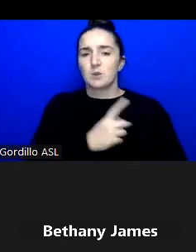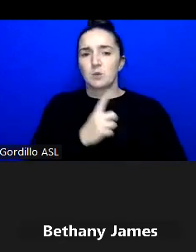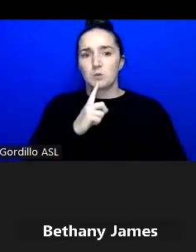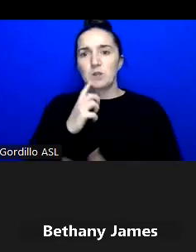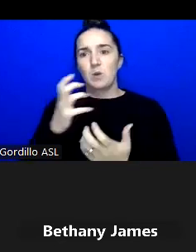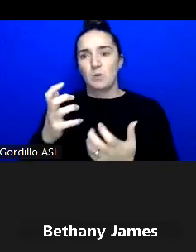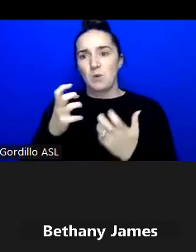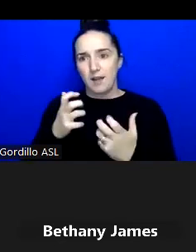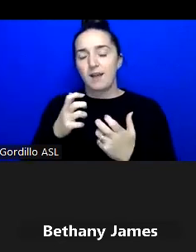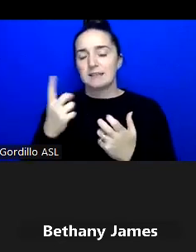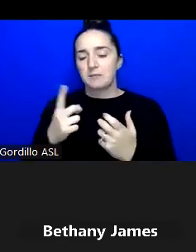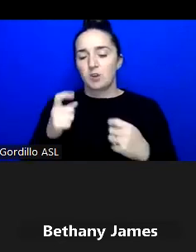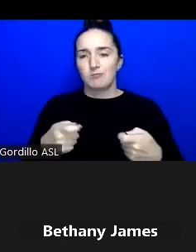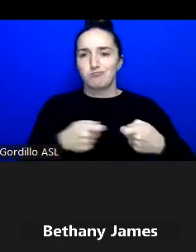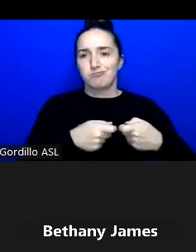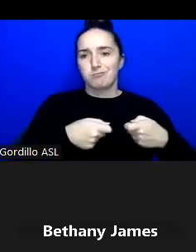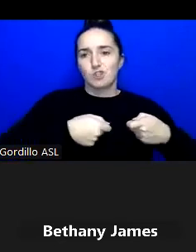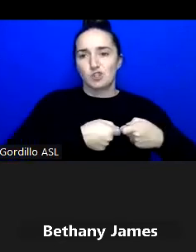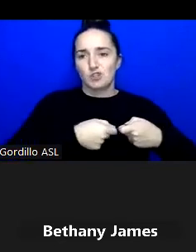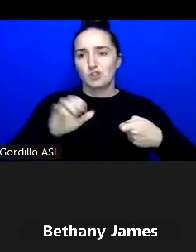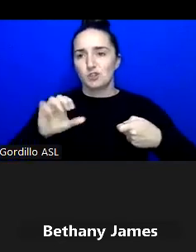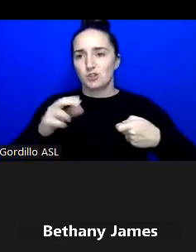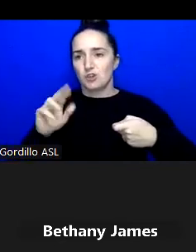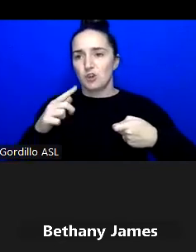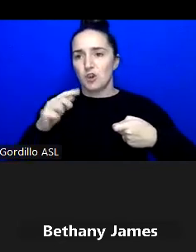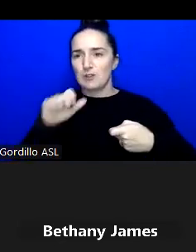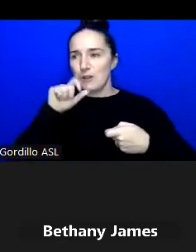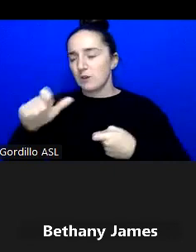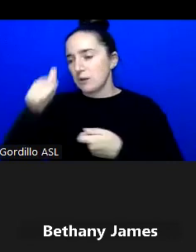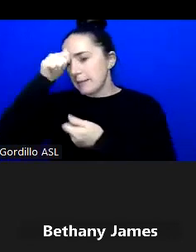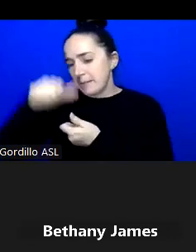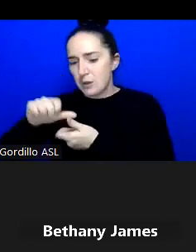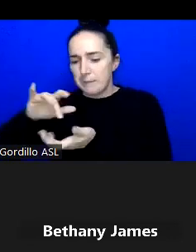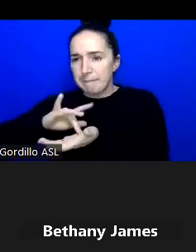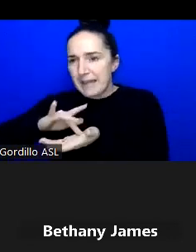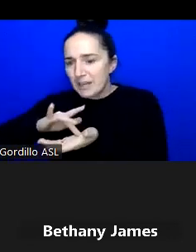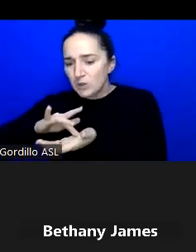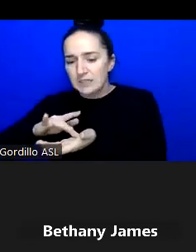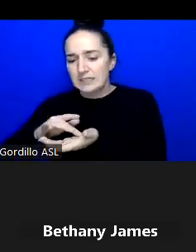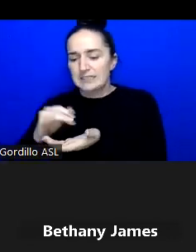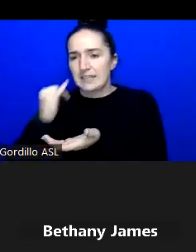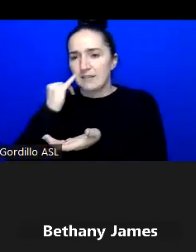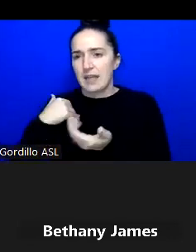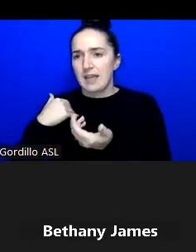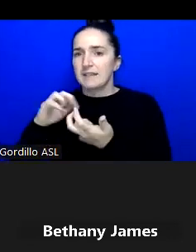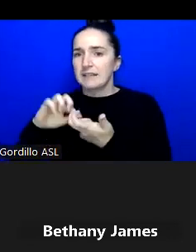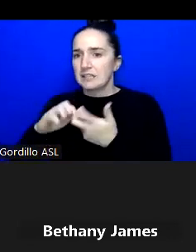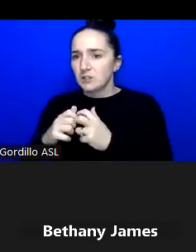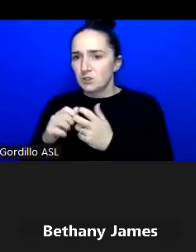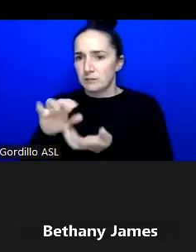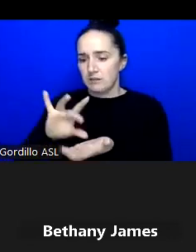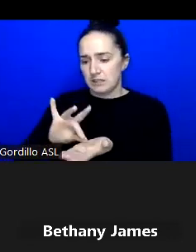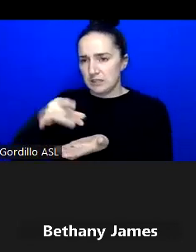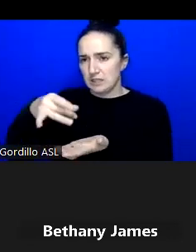and making sure that if they have any kind of dexterity issues, we can make it a lot easier for them to be able to still utilize